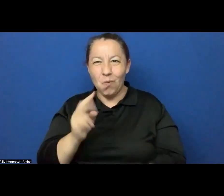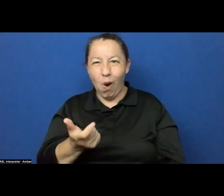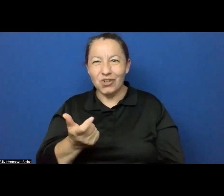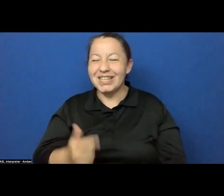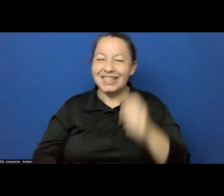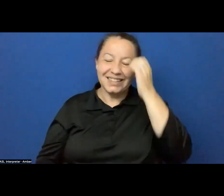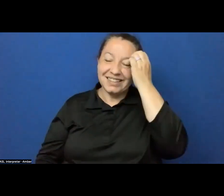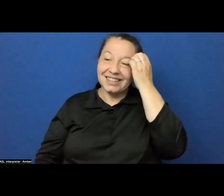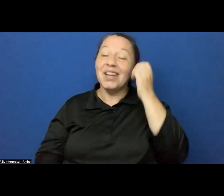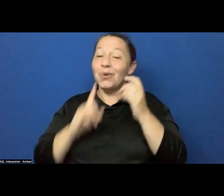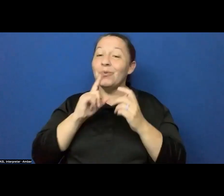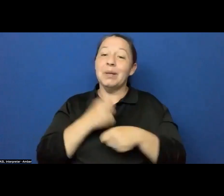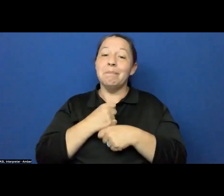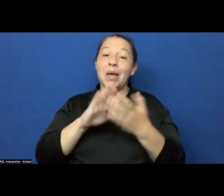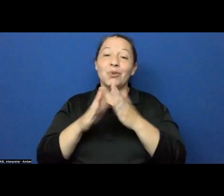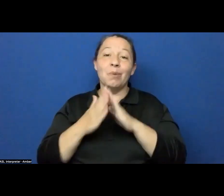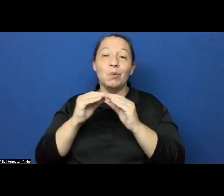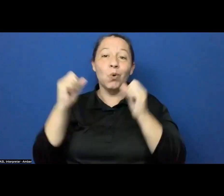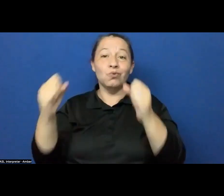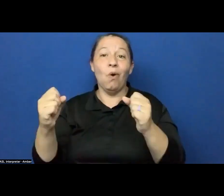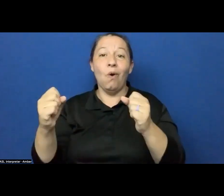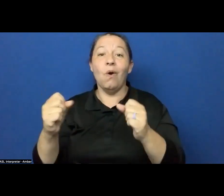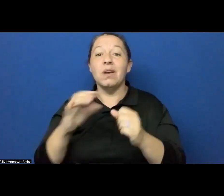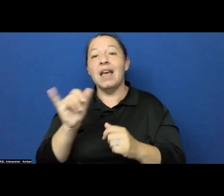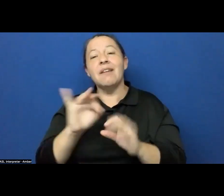a community and as families to have the